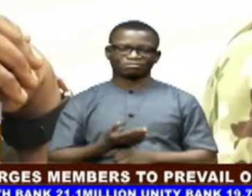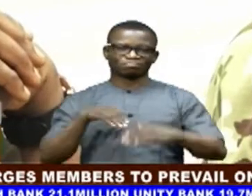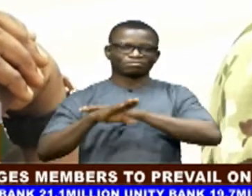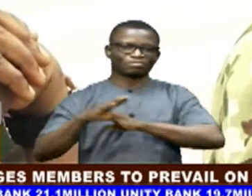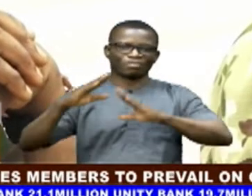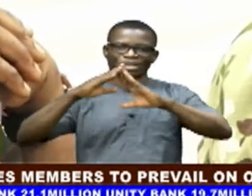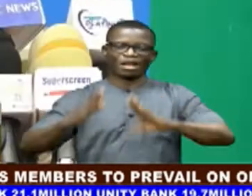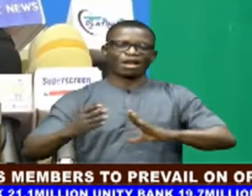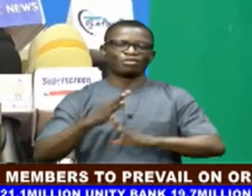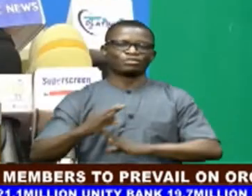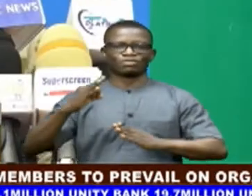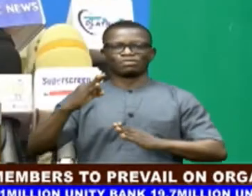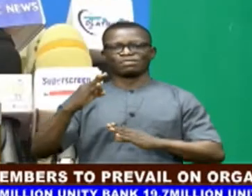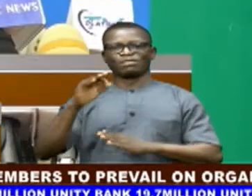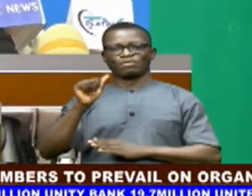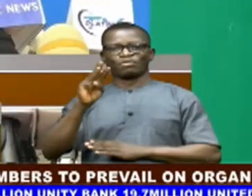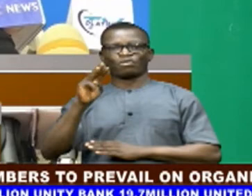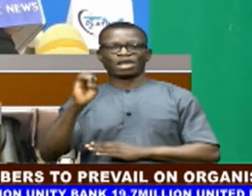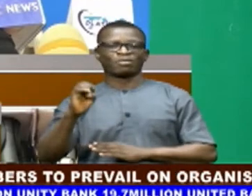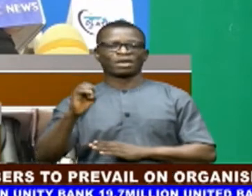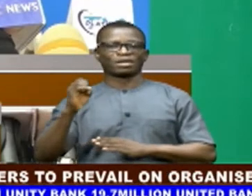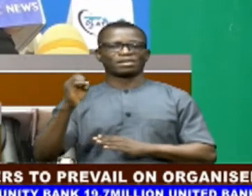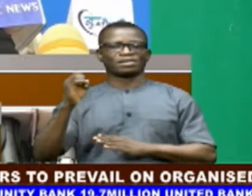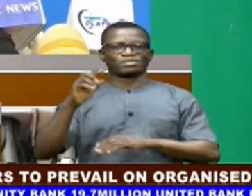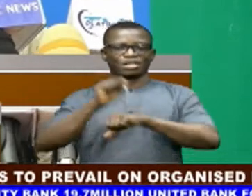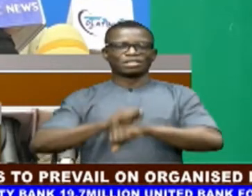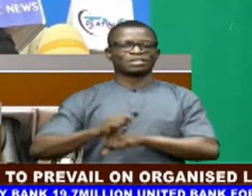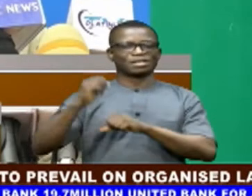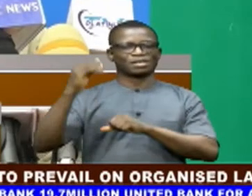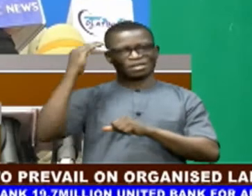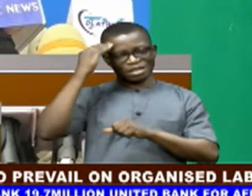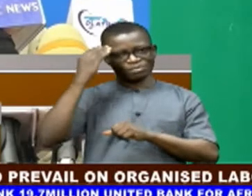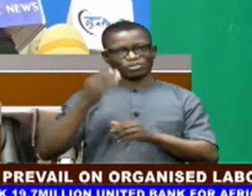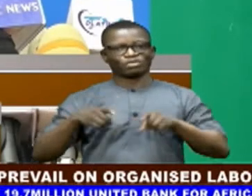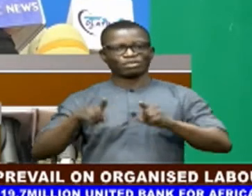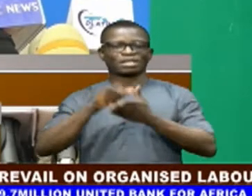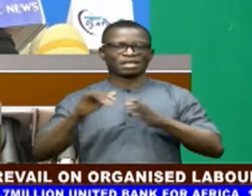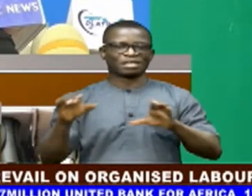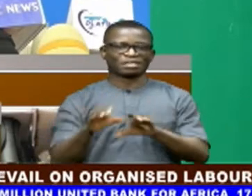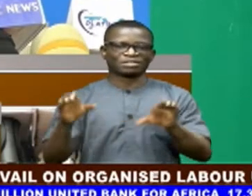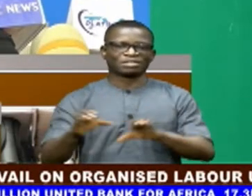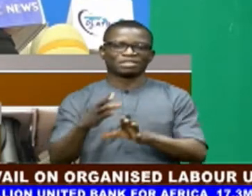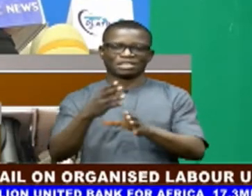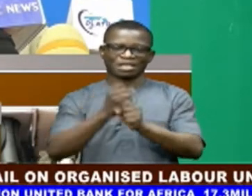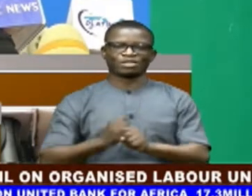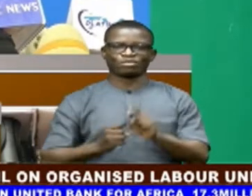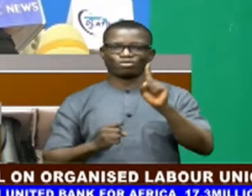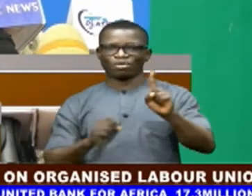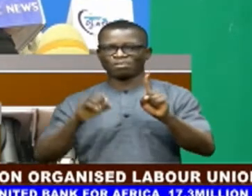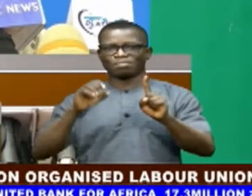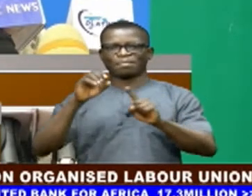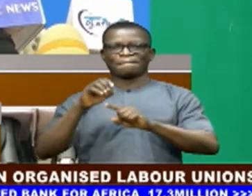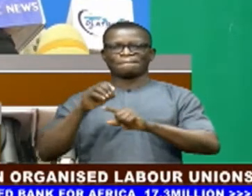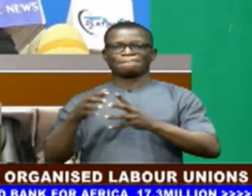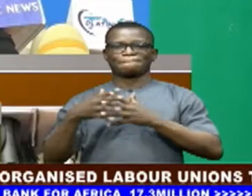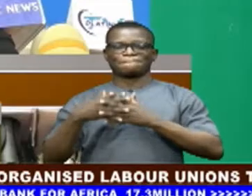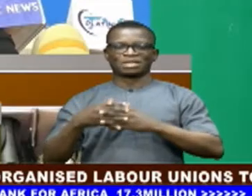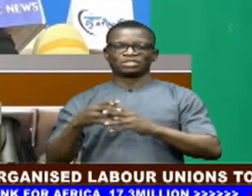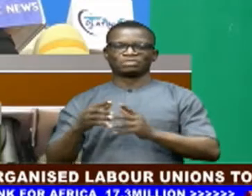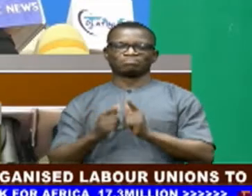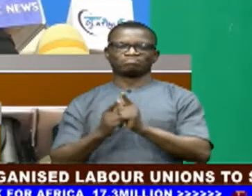Awe local government area of Nasarawa State. During operations, troops recovered one submachine gun,